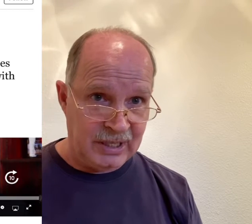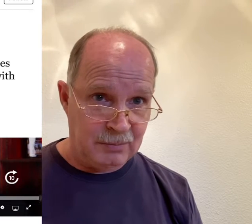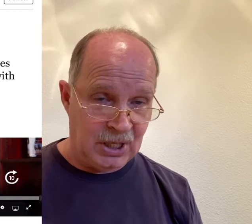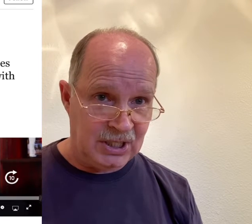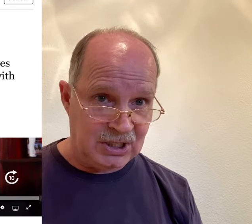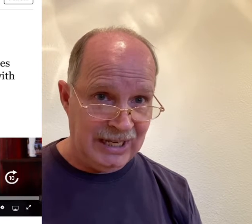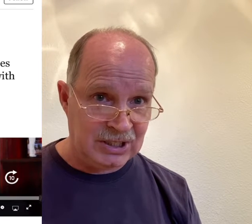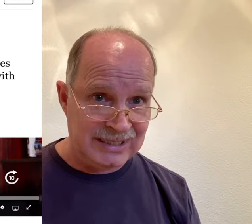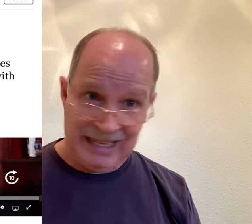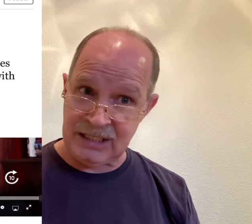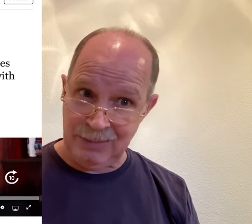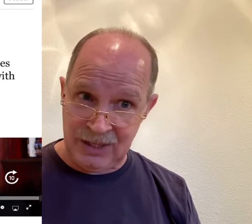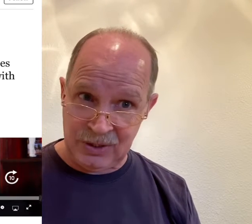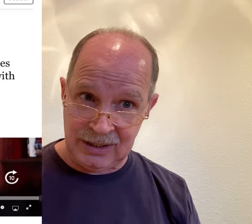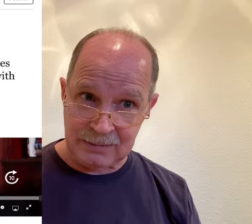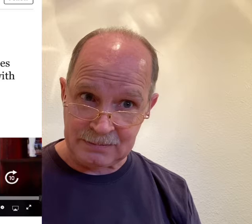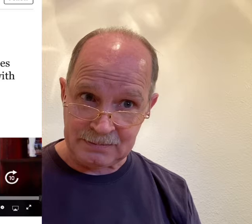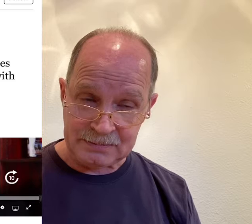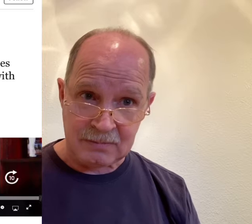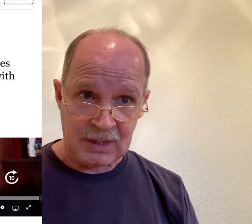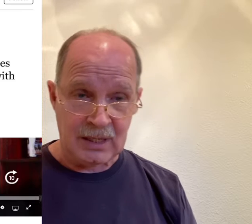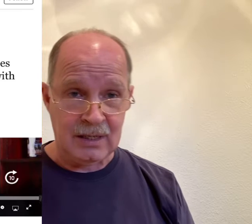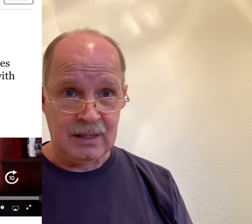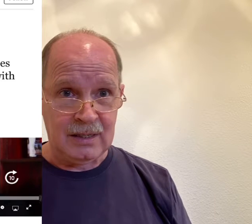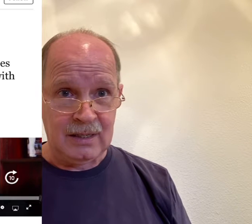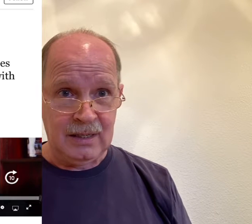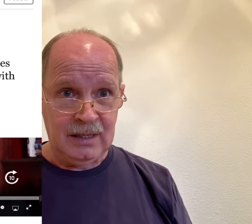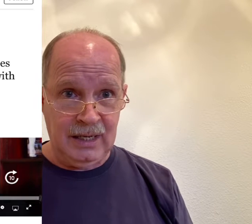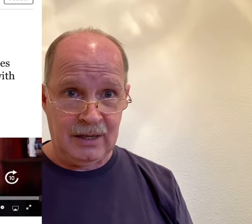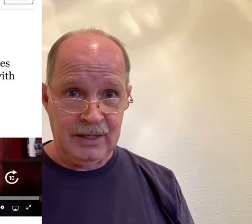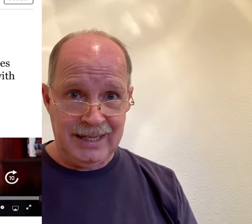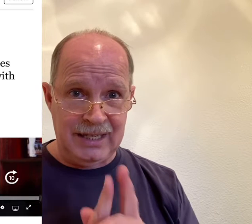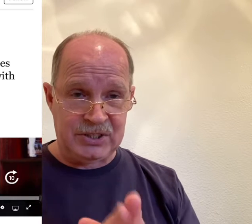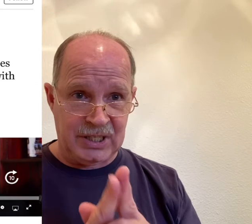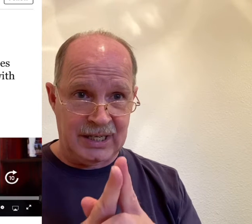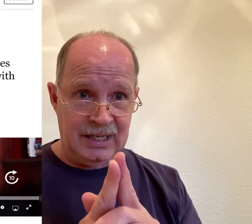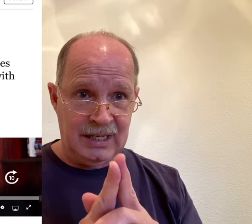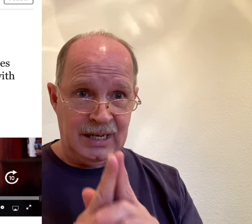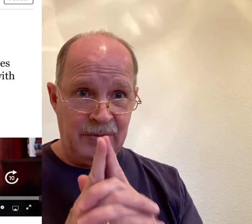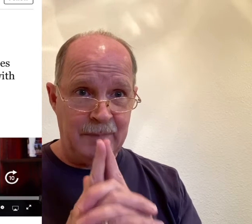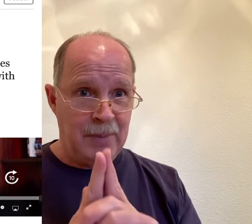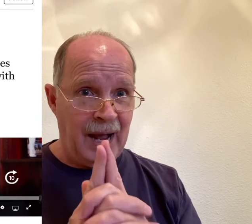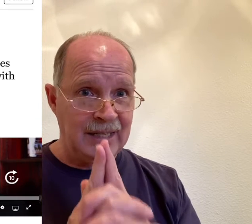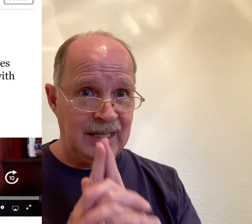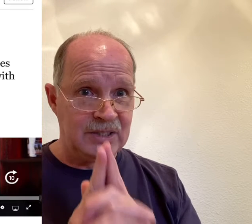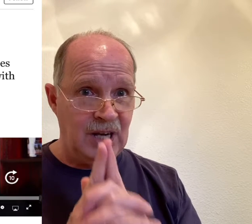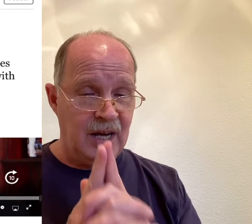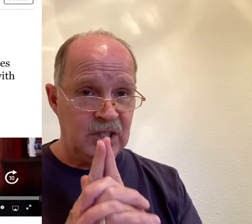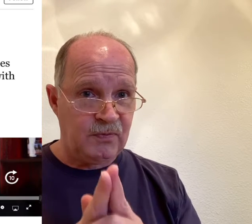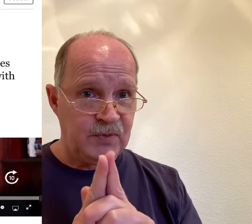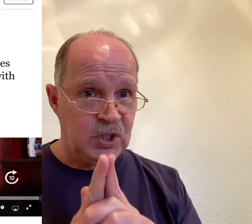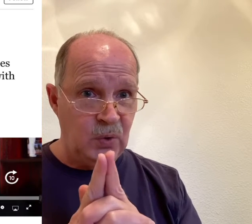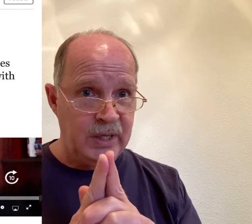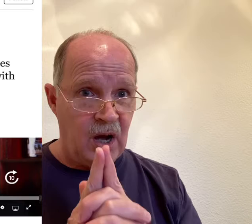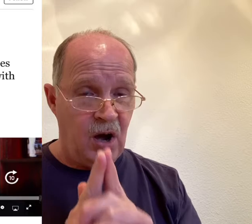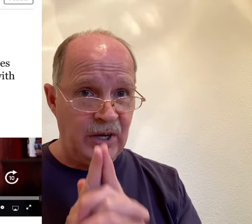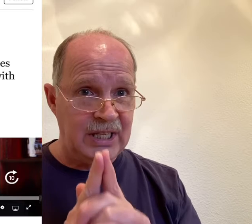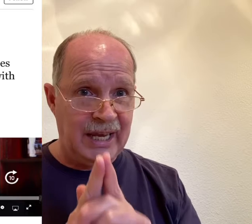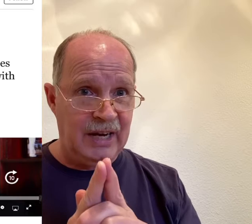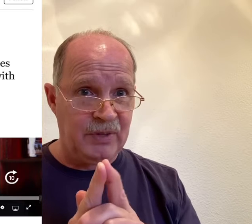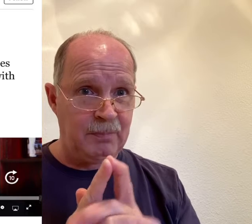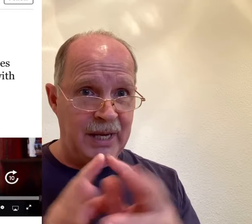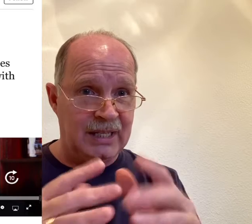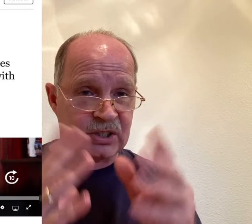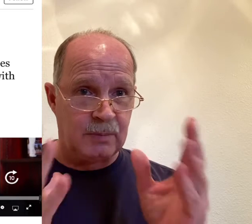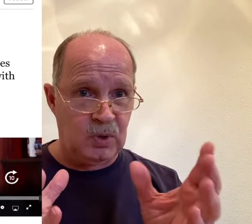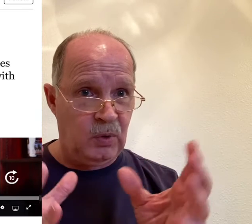ask anybody in Texas, that's a bad thing. Now, he is saying that Biden is not doing all he